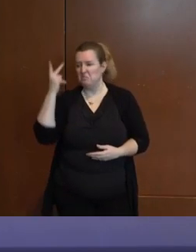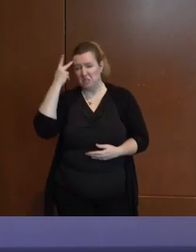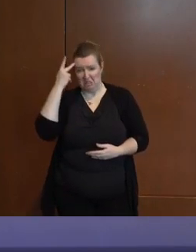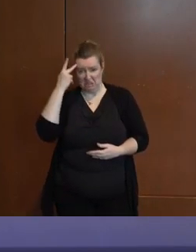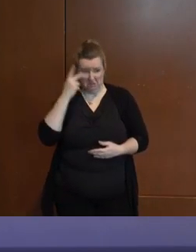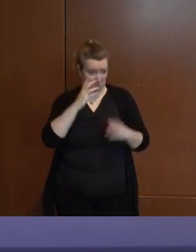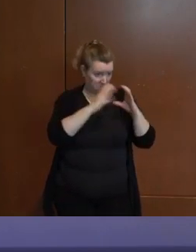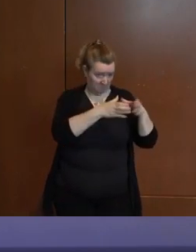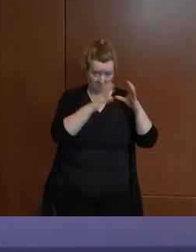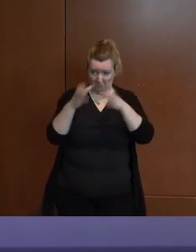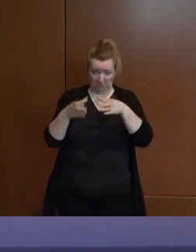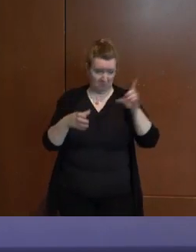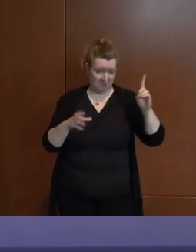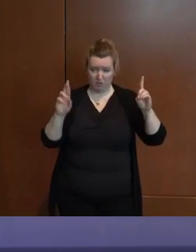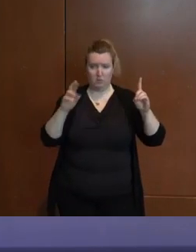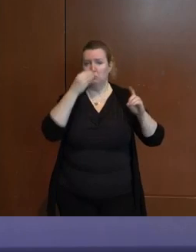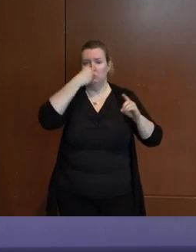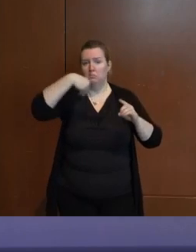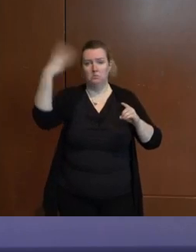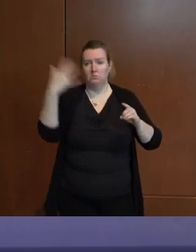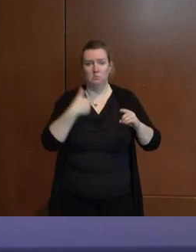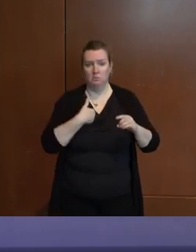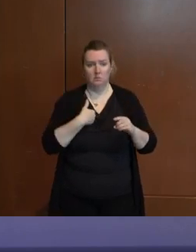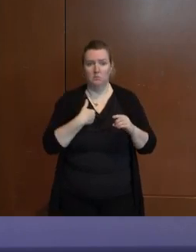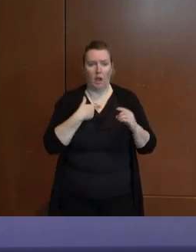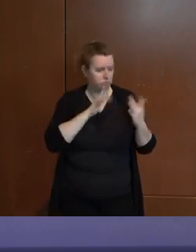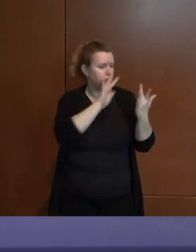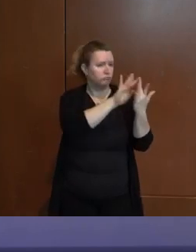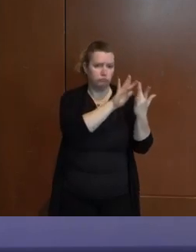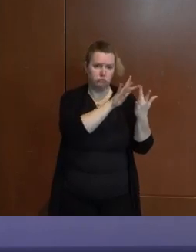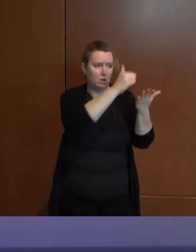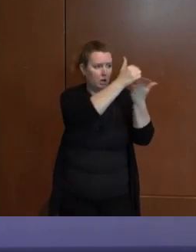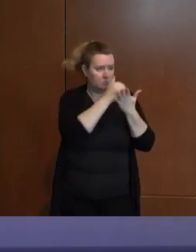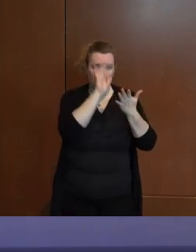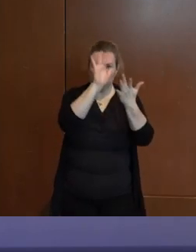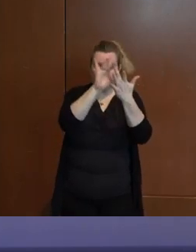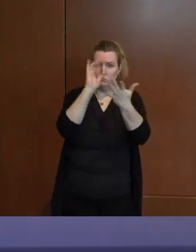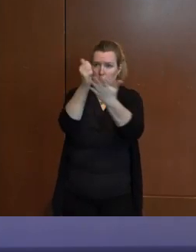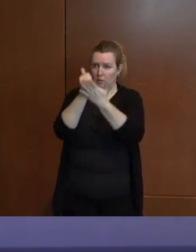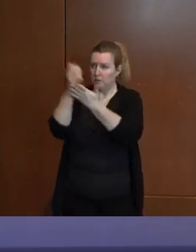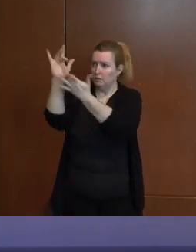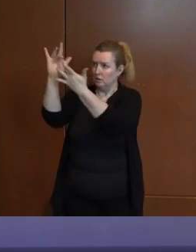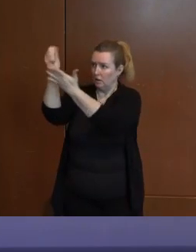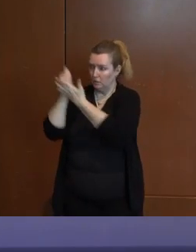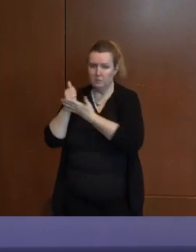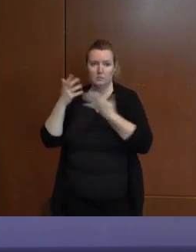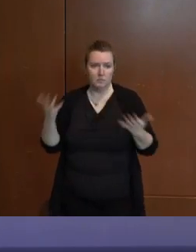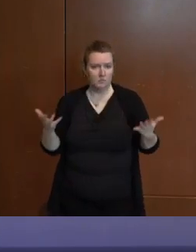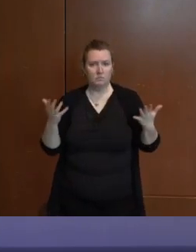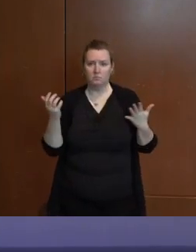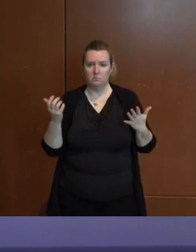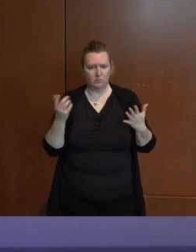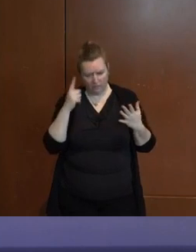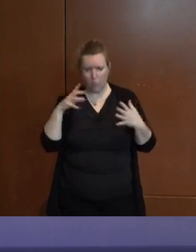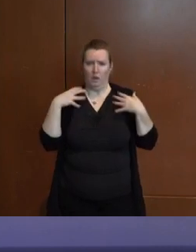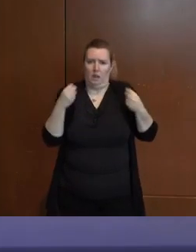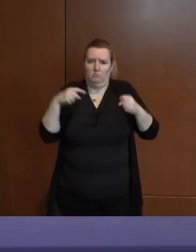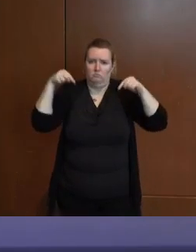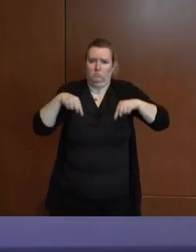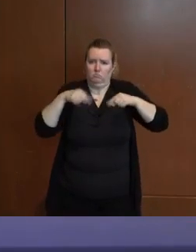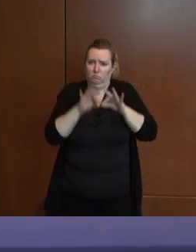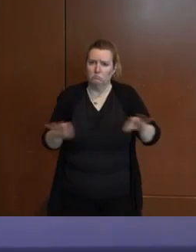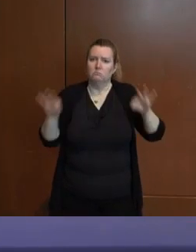many lives and keep the amount of folks who are sick in the state as low as possible. As it relates to our administration and the legislature,